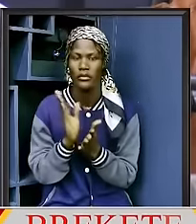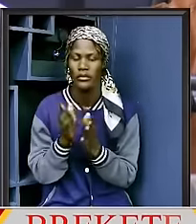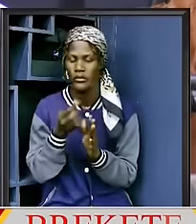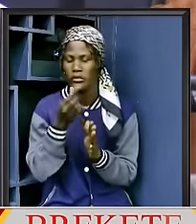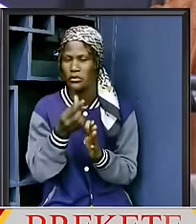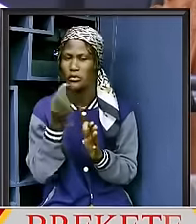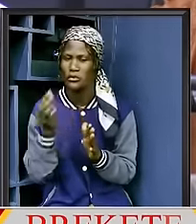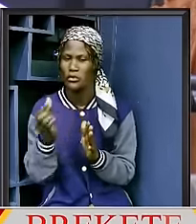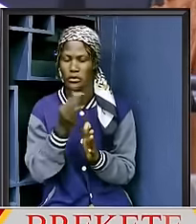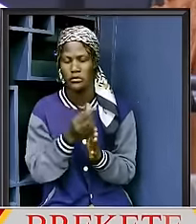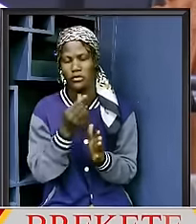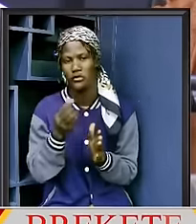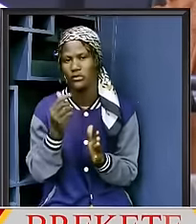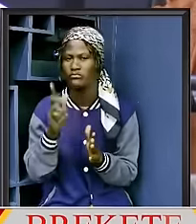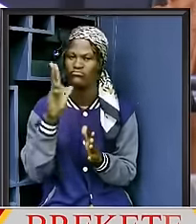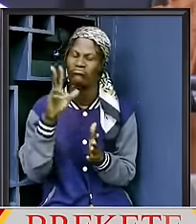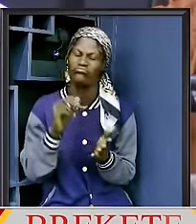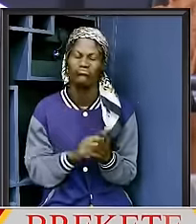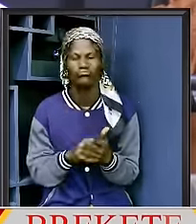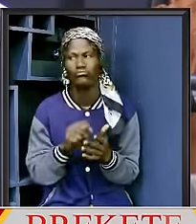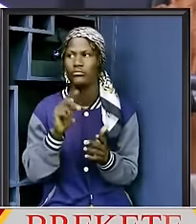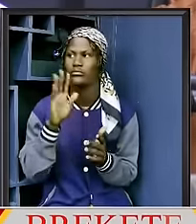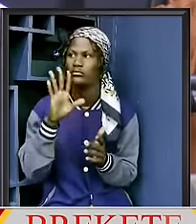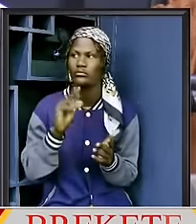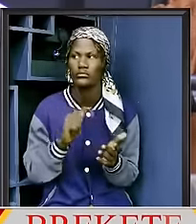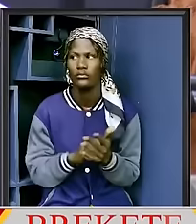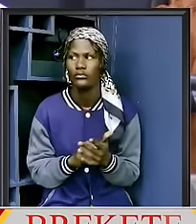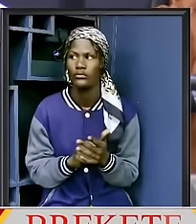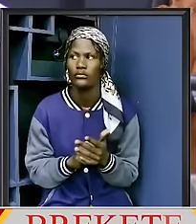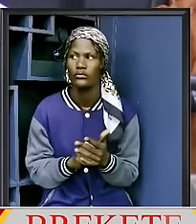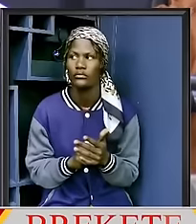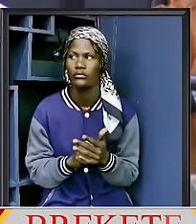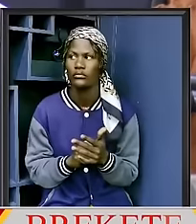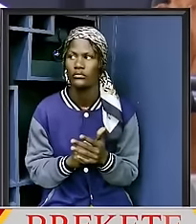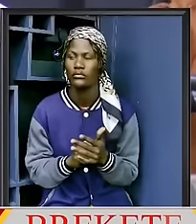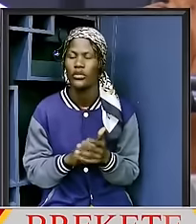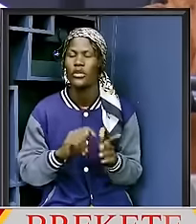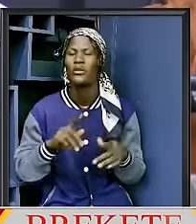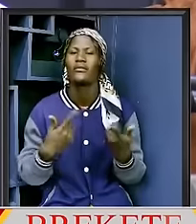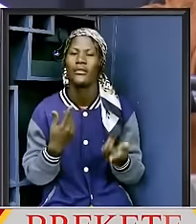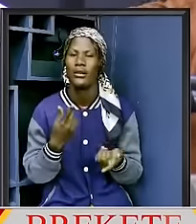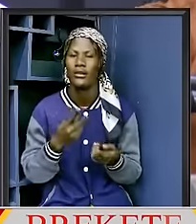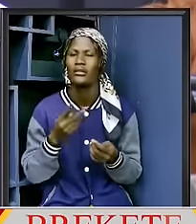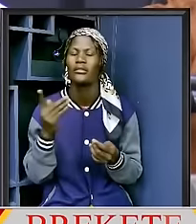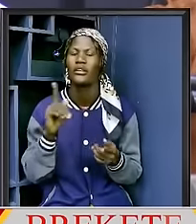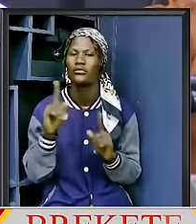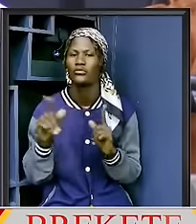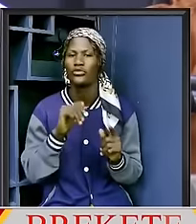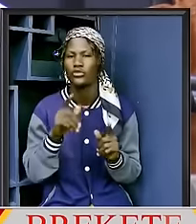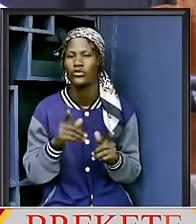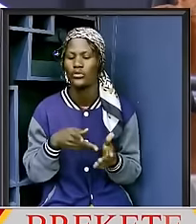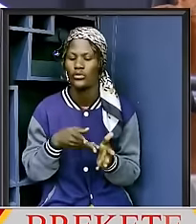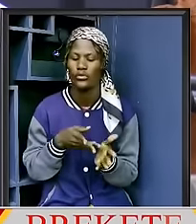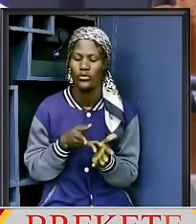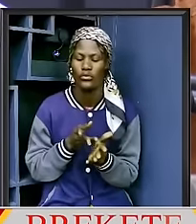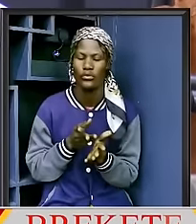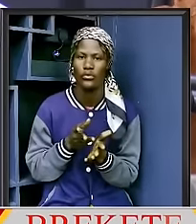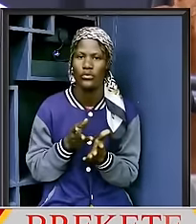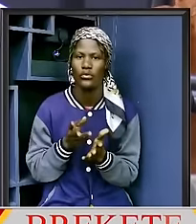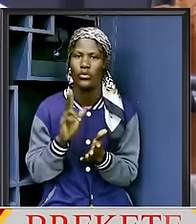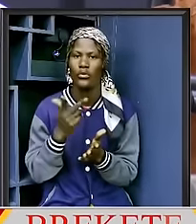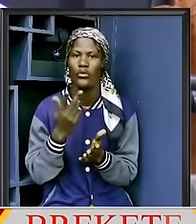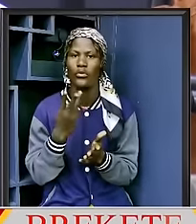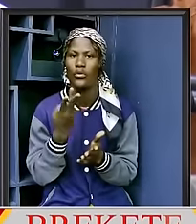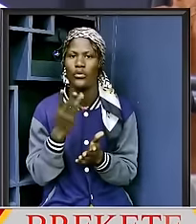small, 3,000, 5,000, anyone that I want to do. So which type you they withdraw cash, come paid into pay into